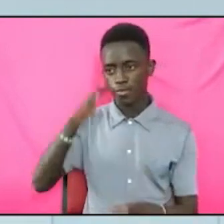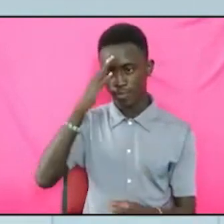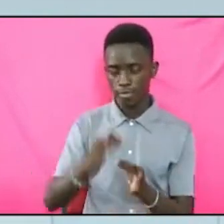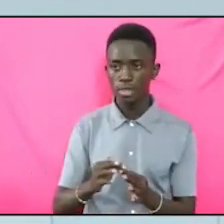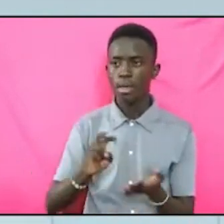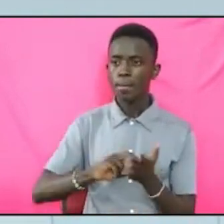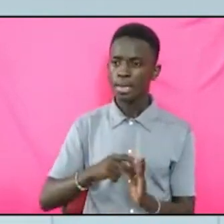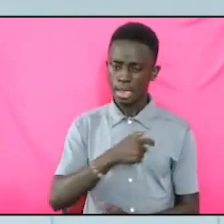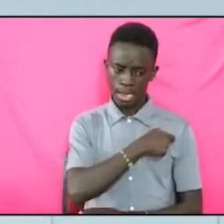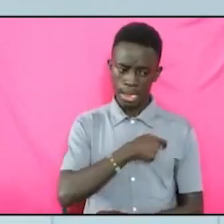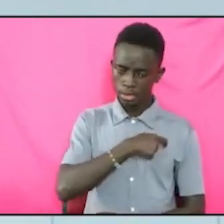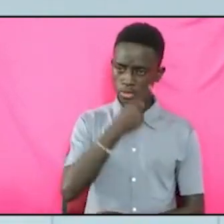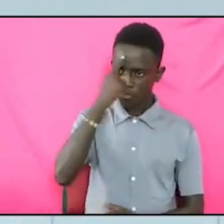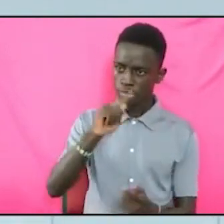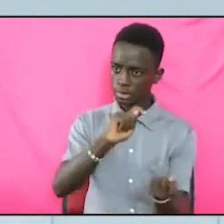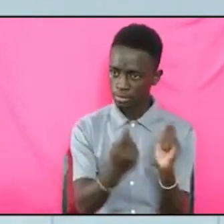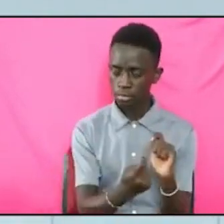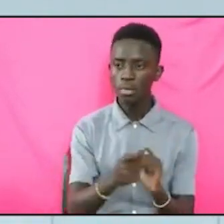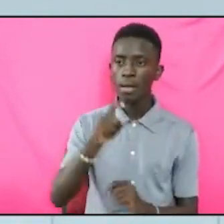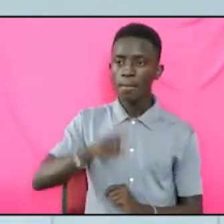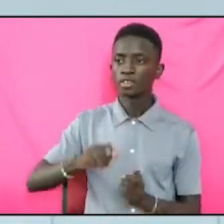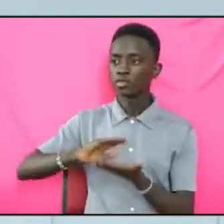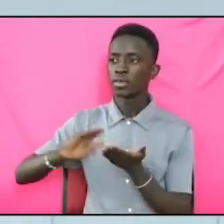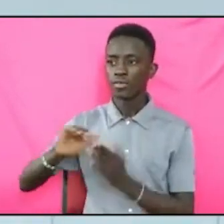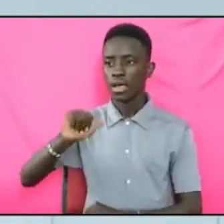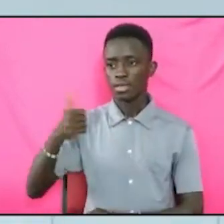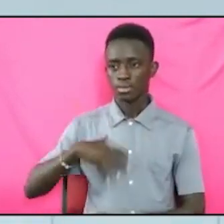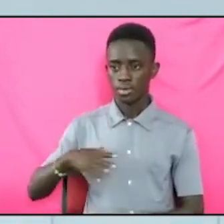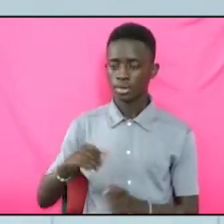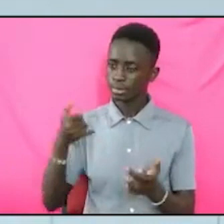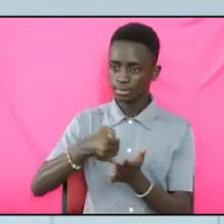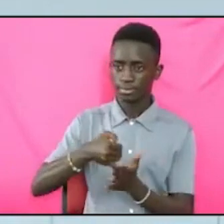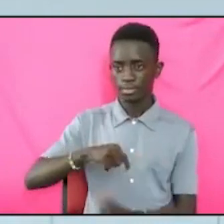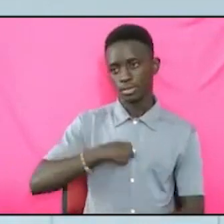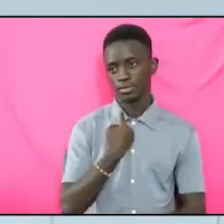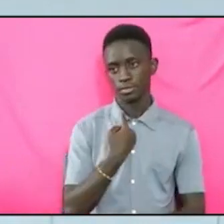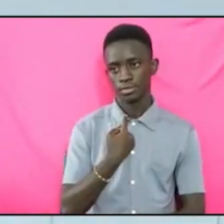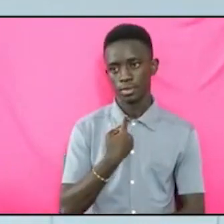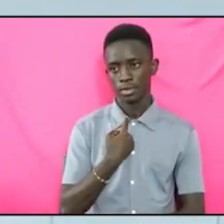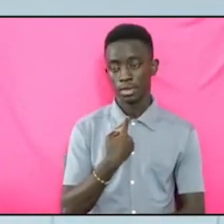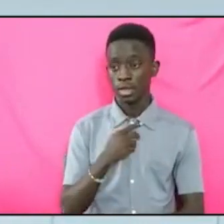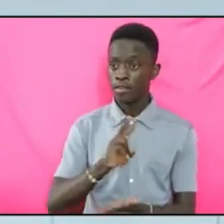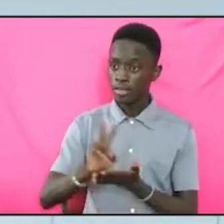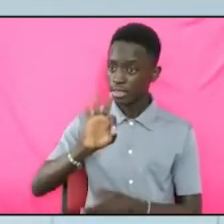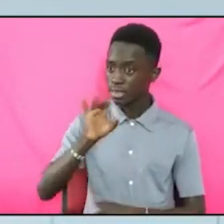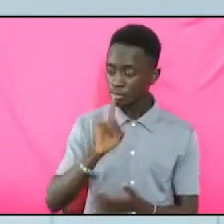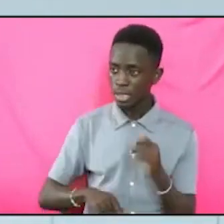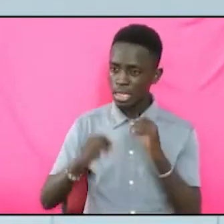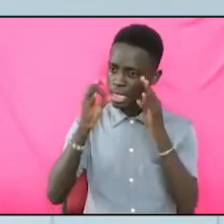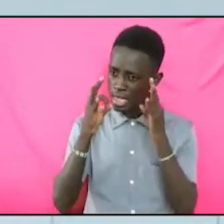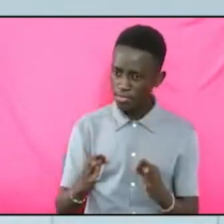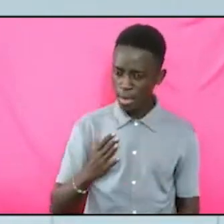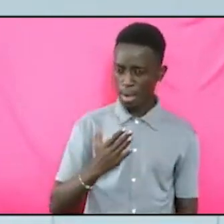of transformation forgive others and self. Verse 3 says, "If only my master would see a